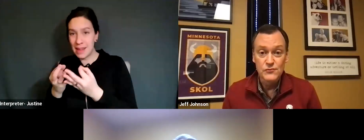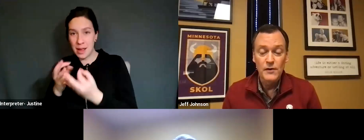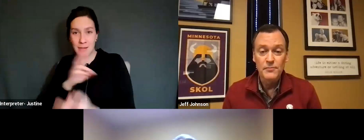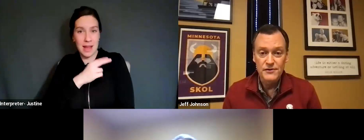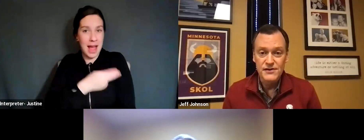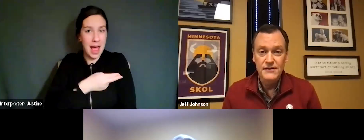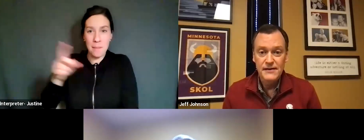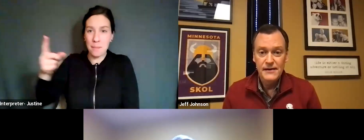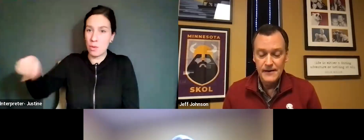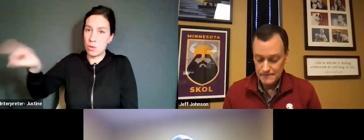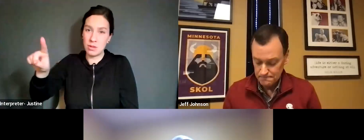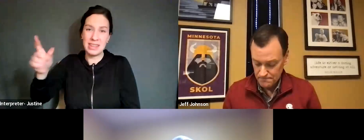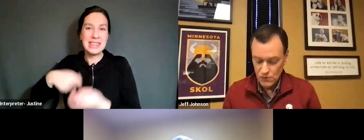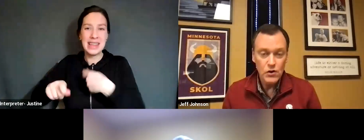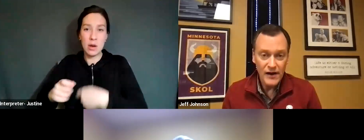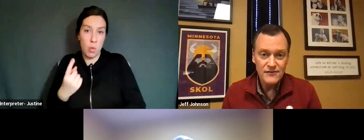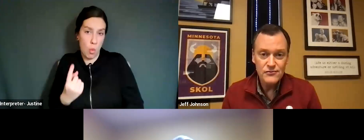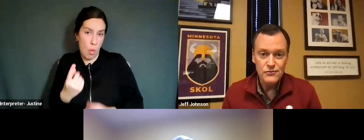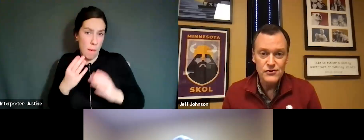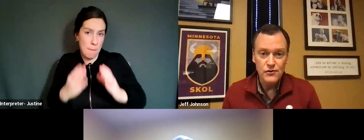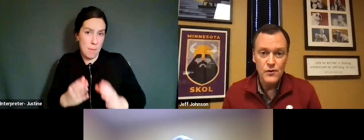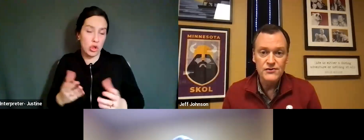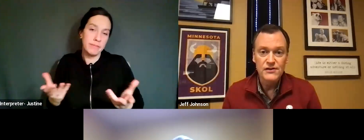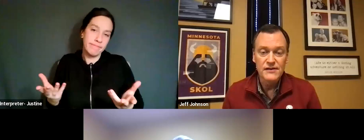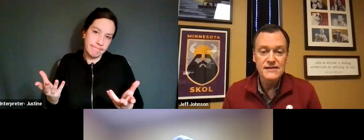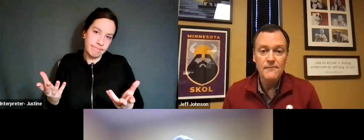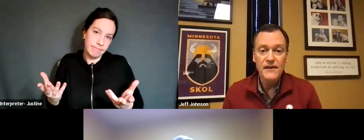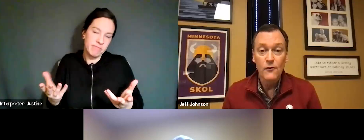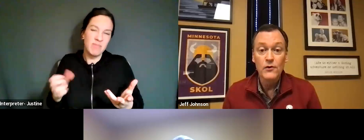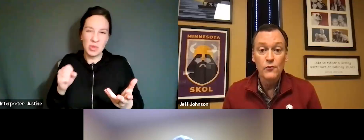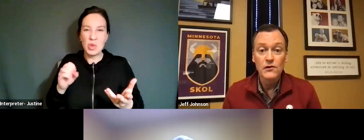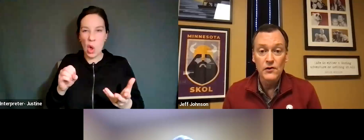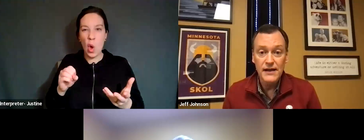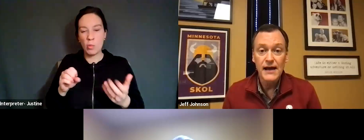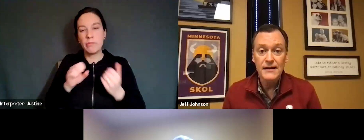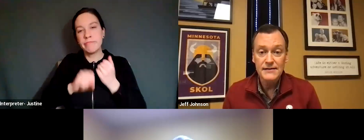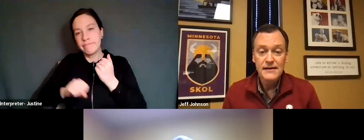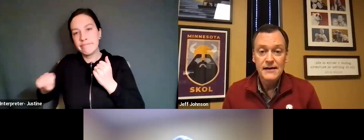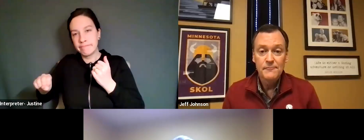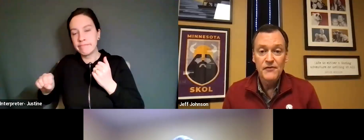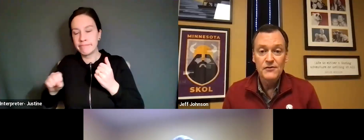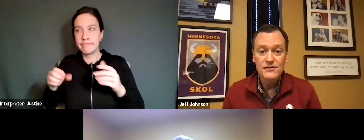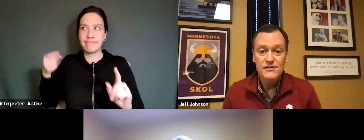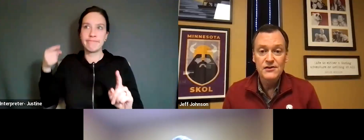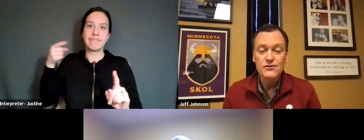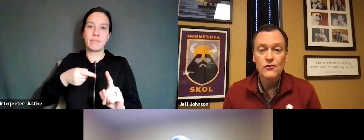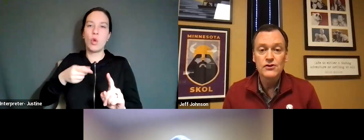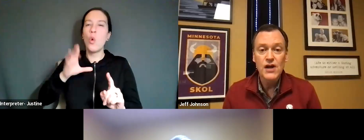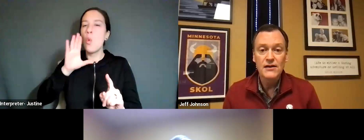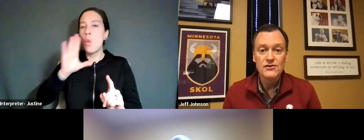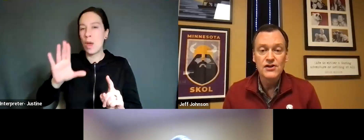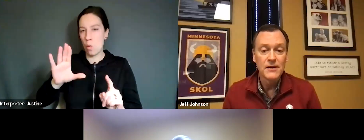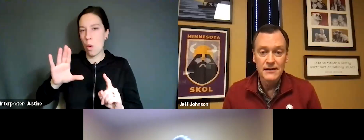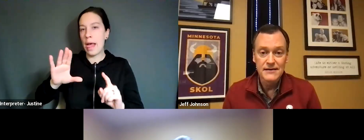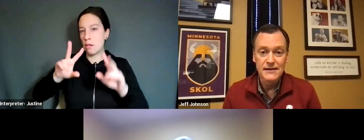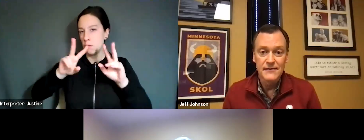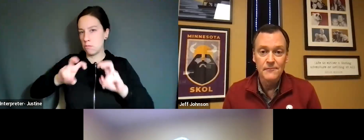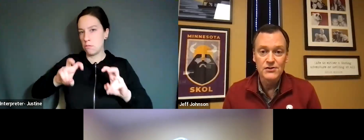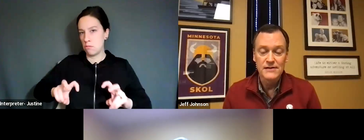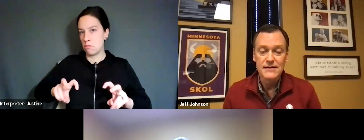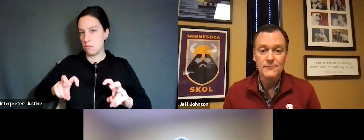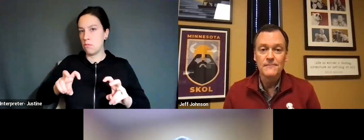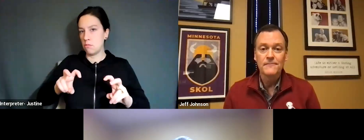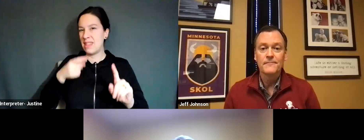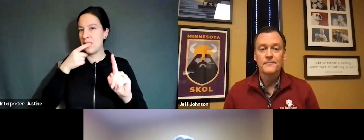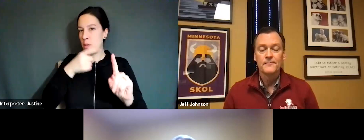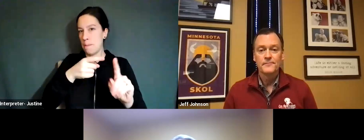opposed to just one person. So long answer to a short question, it's something that we will look at, but there's no change imminent in the